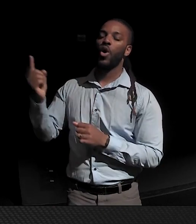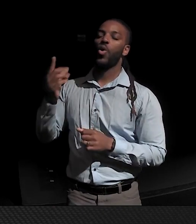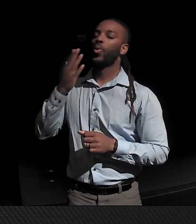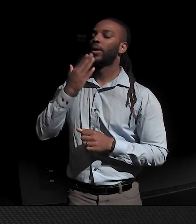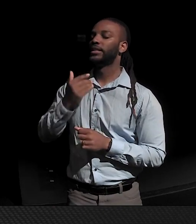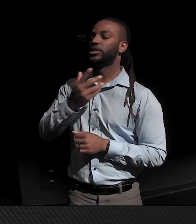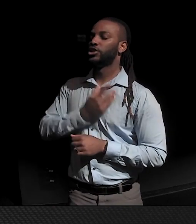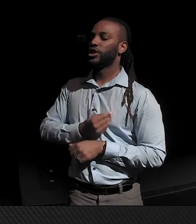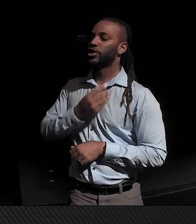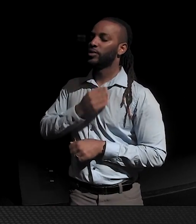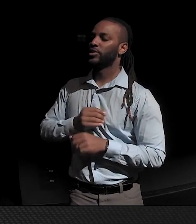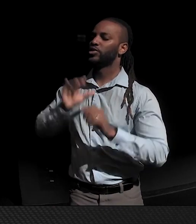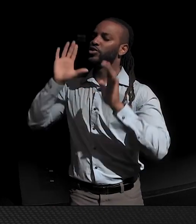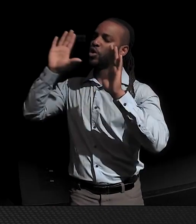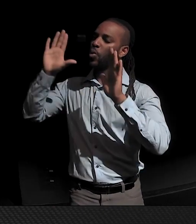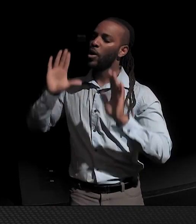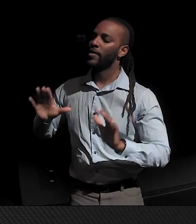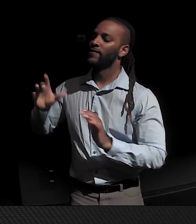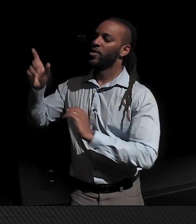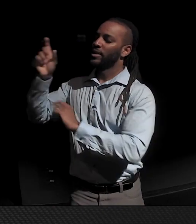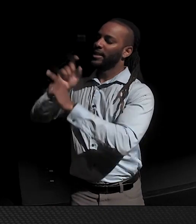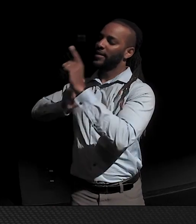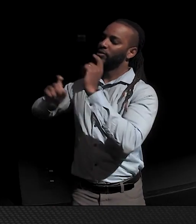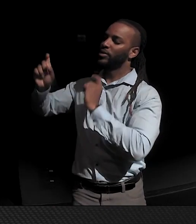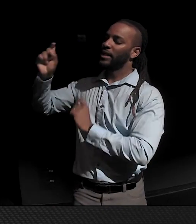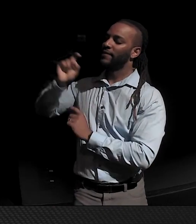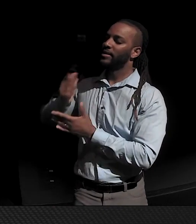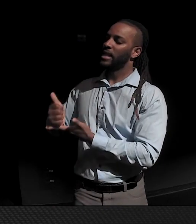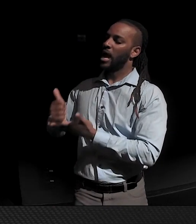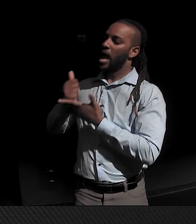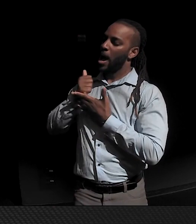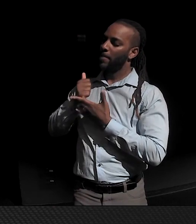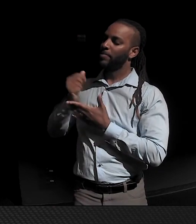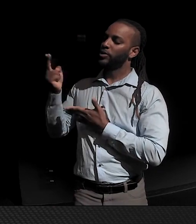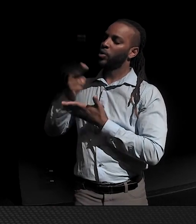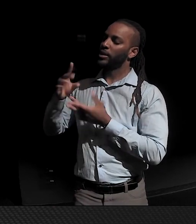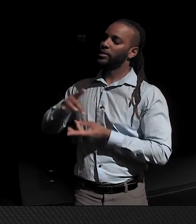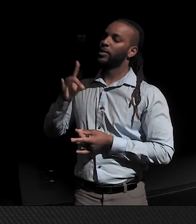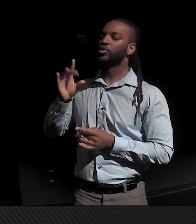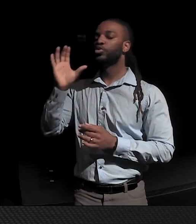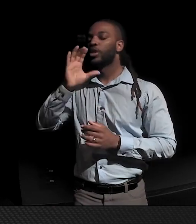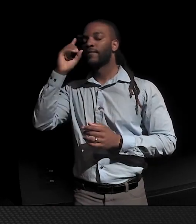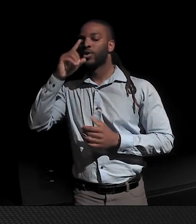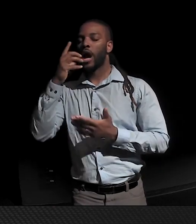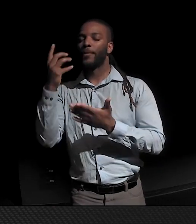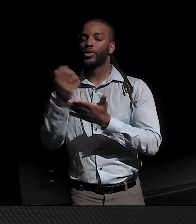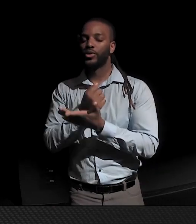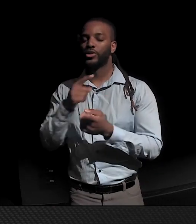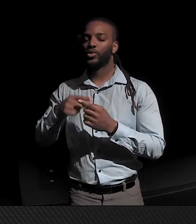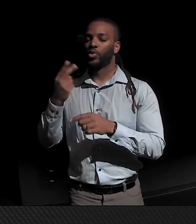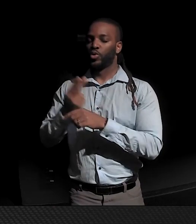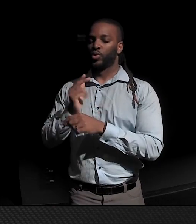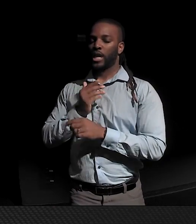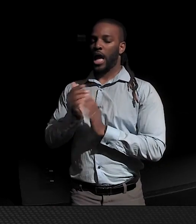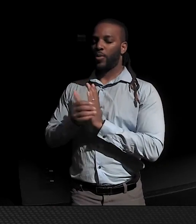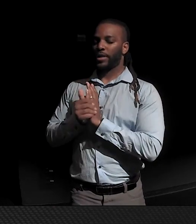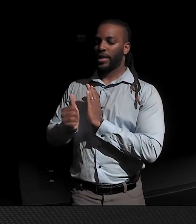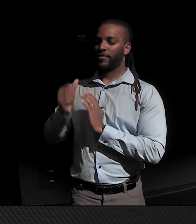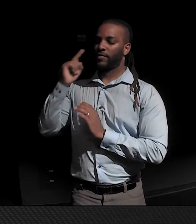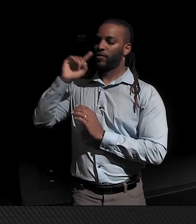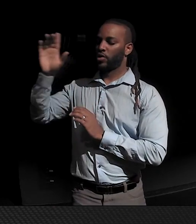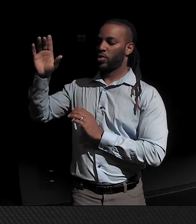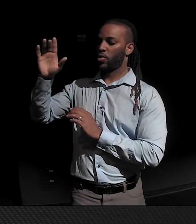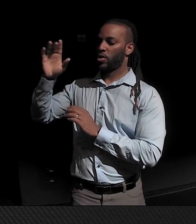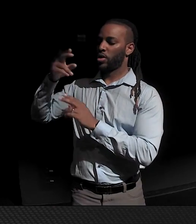generous. You're so wonderful in the gifts that you give us. Help us, Holy Spirit, to look for opportunities to use our gifts for your